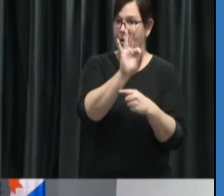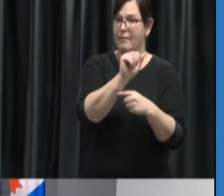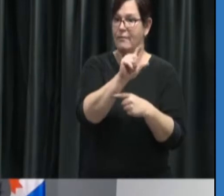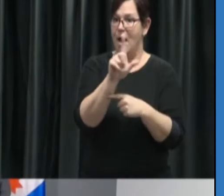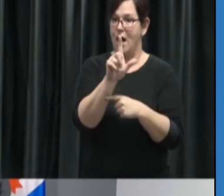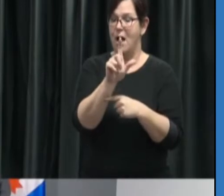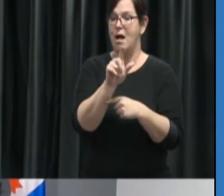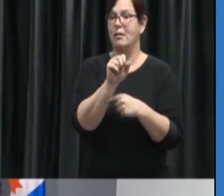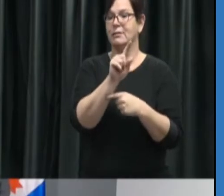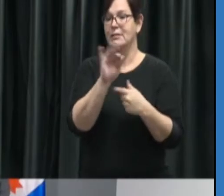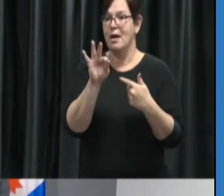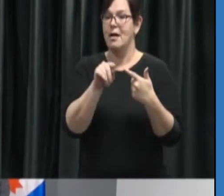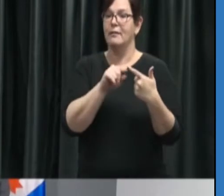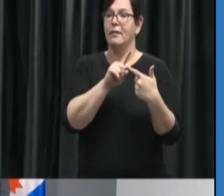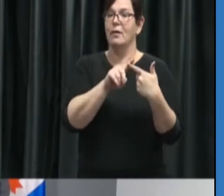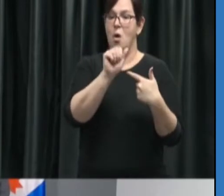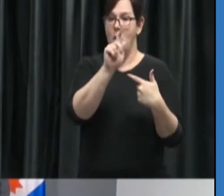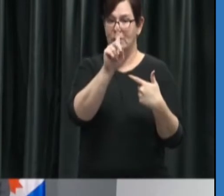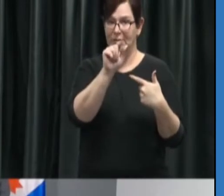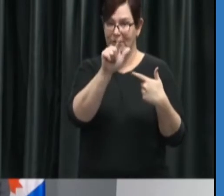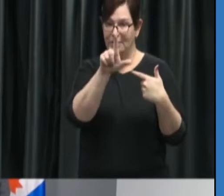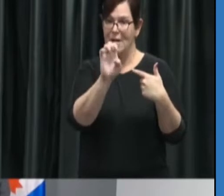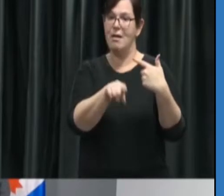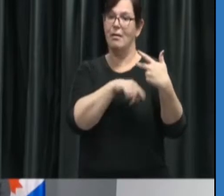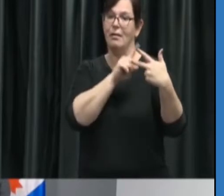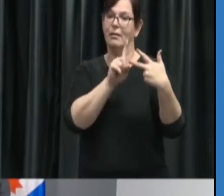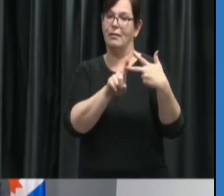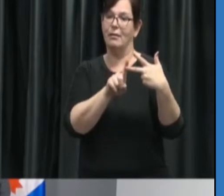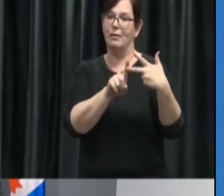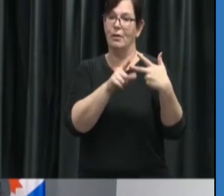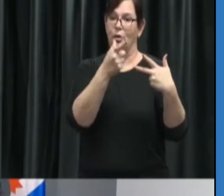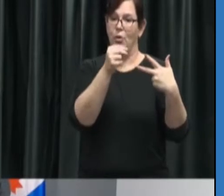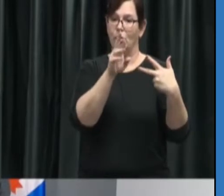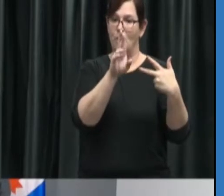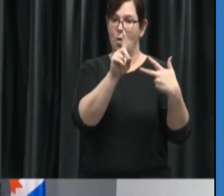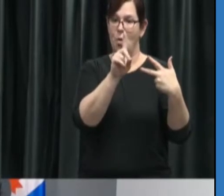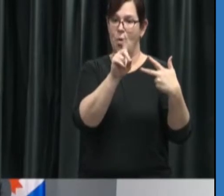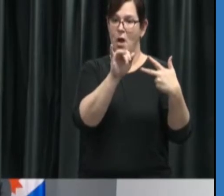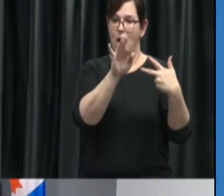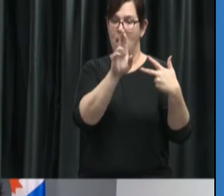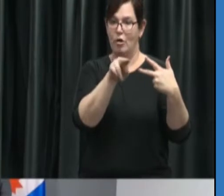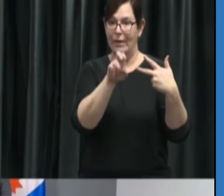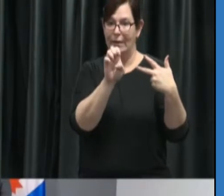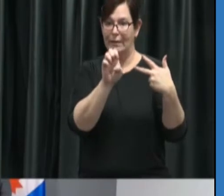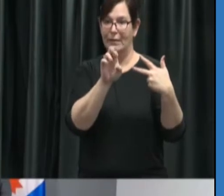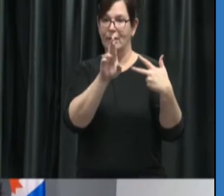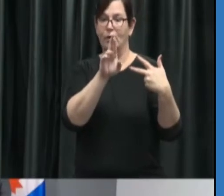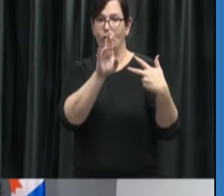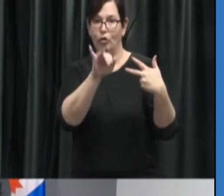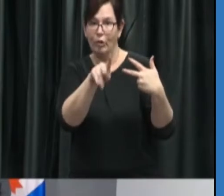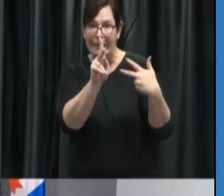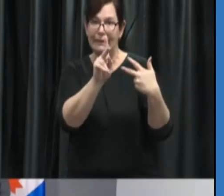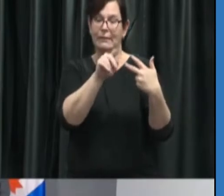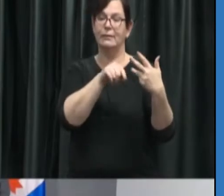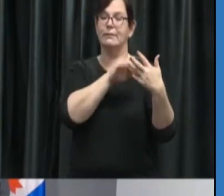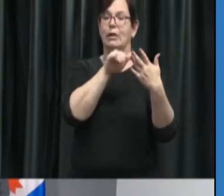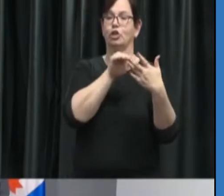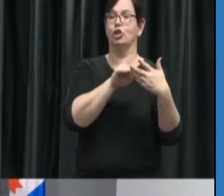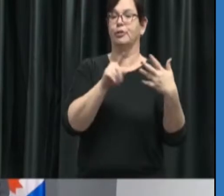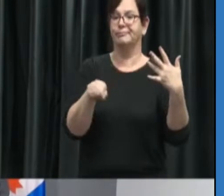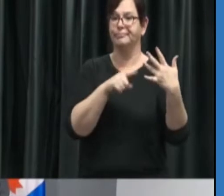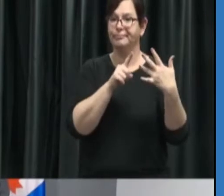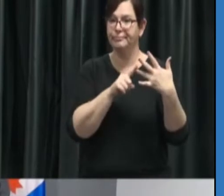Centre, Gord and Irene Risk Community Centre, and Chalk Farm Community Centre. So we've been trying to be responsive as quickly